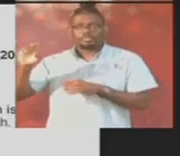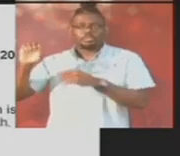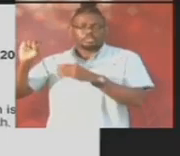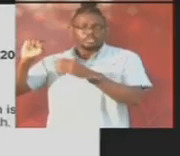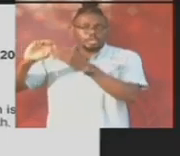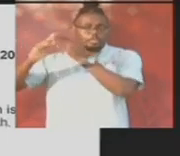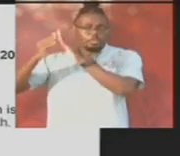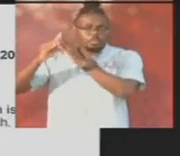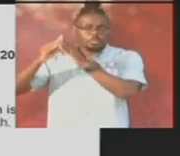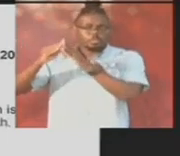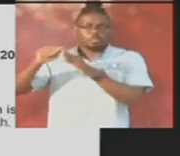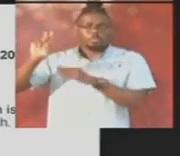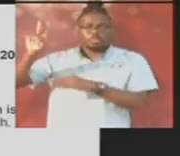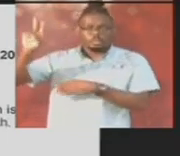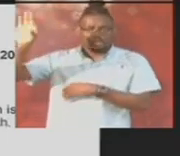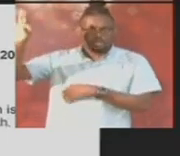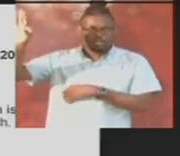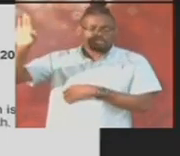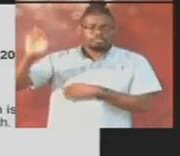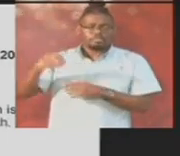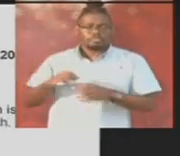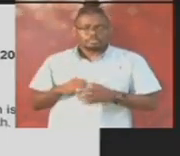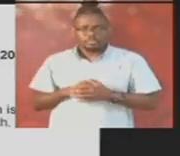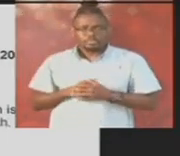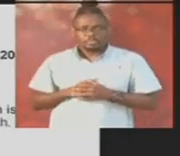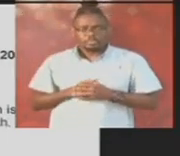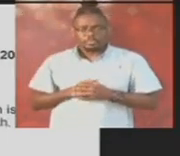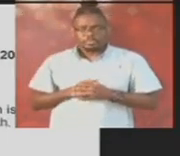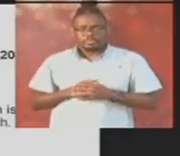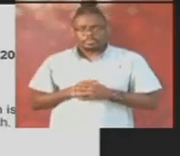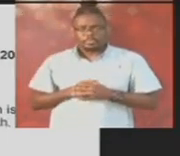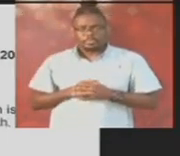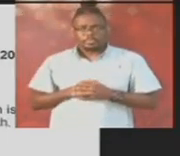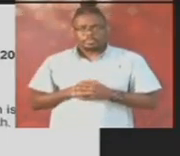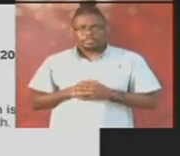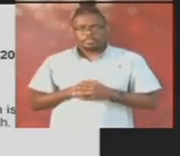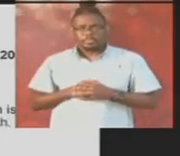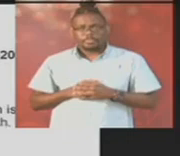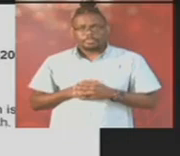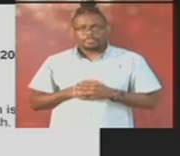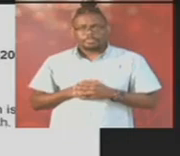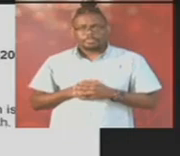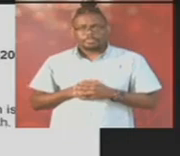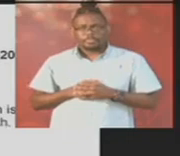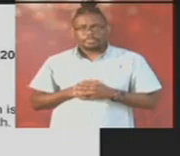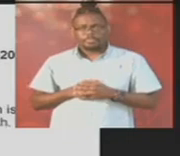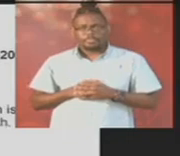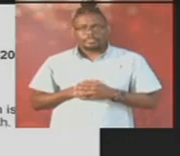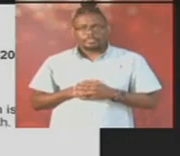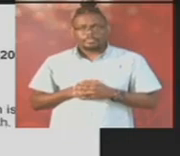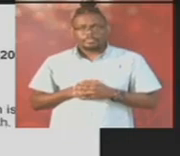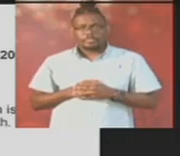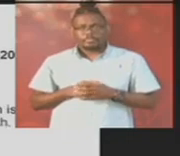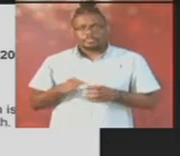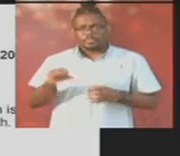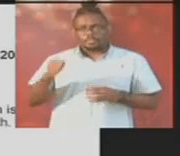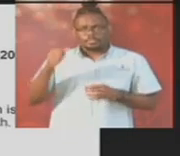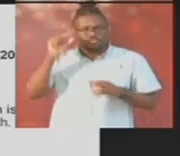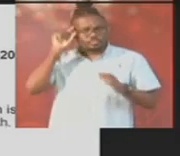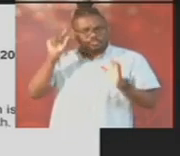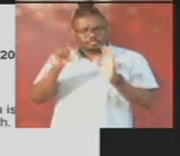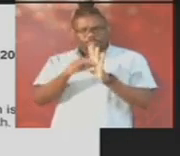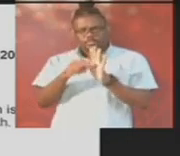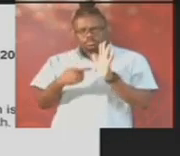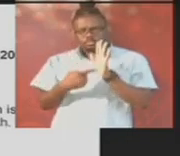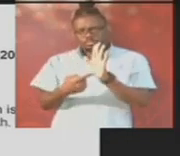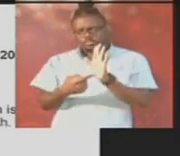there are 29 persons. So if we could go into my second slide. So